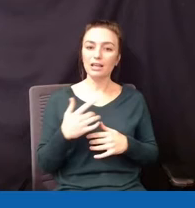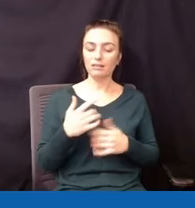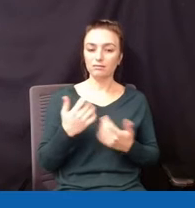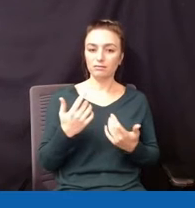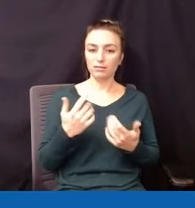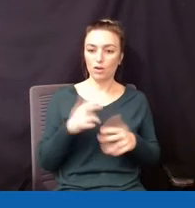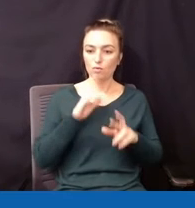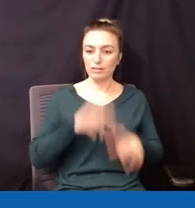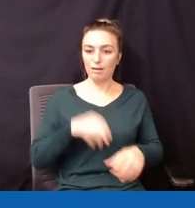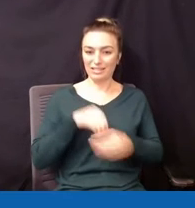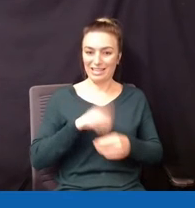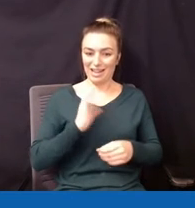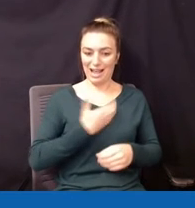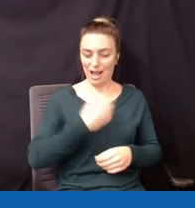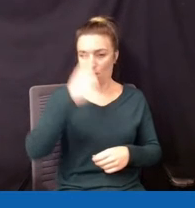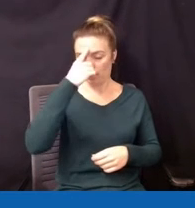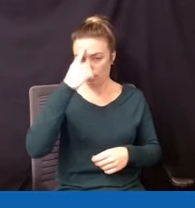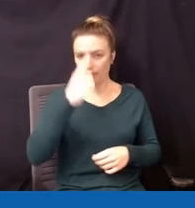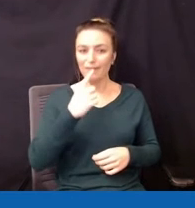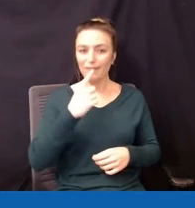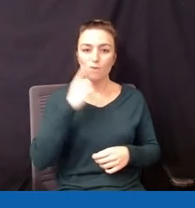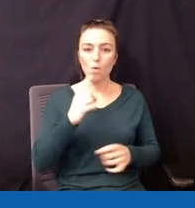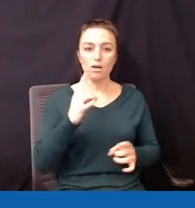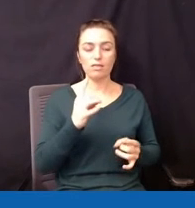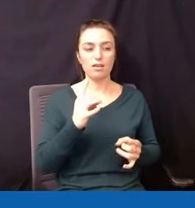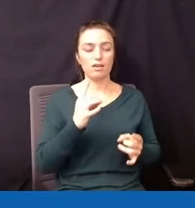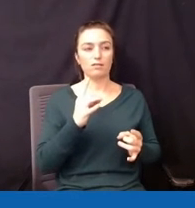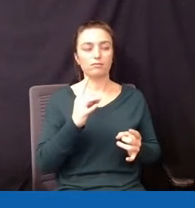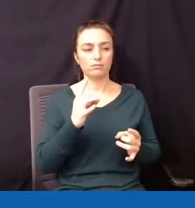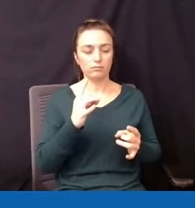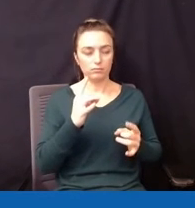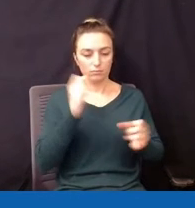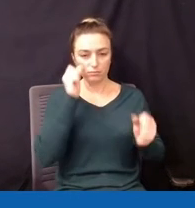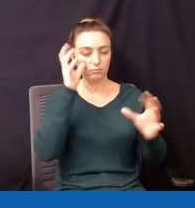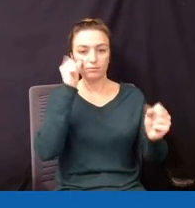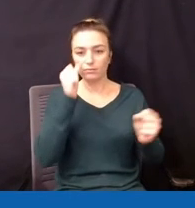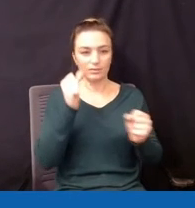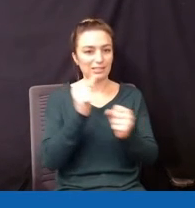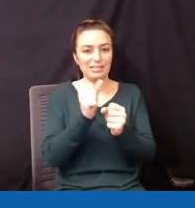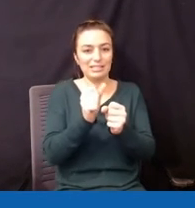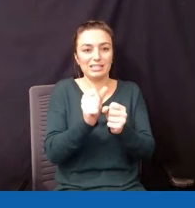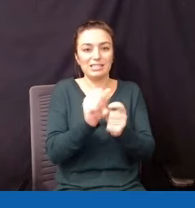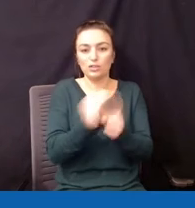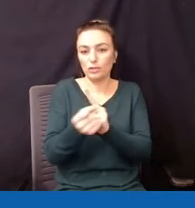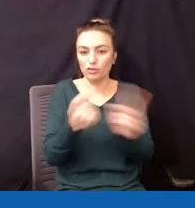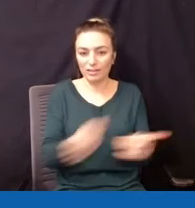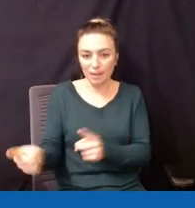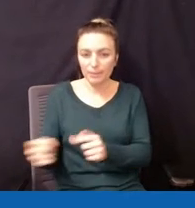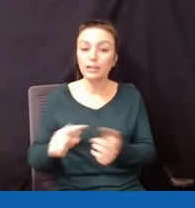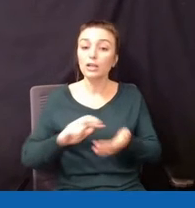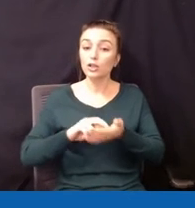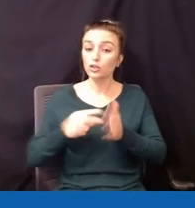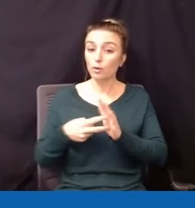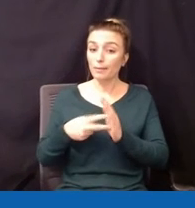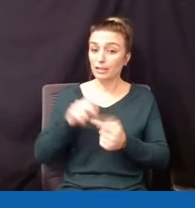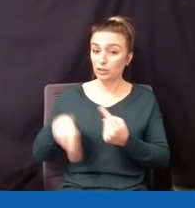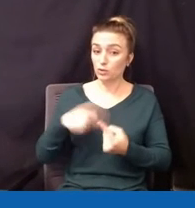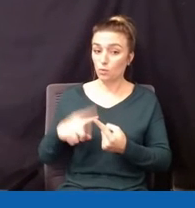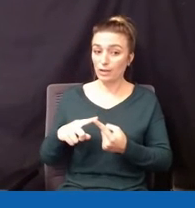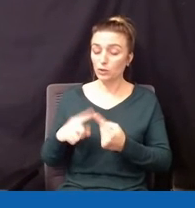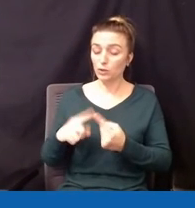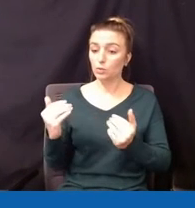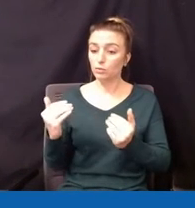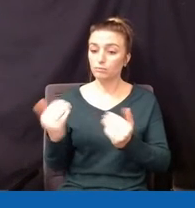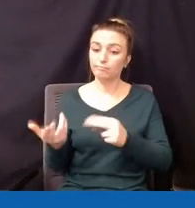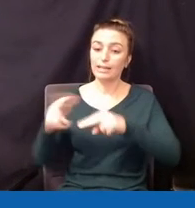the extraordinary circumstances that we're facing. That said, when you increase the population prevalence of distress,